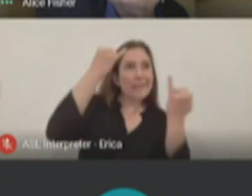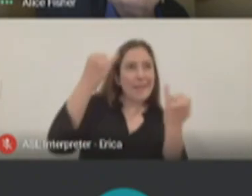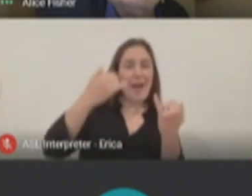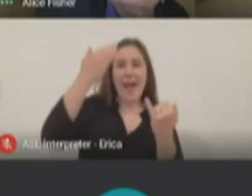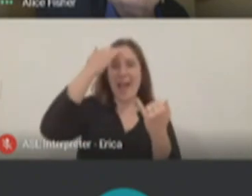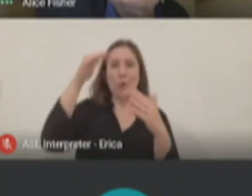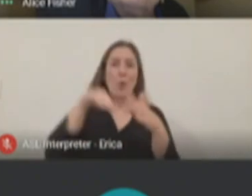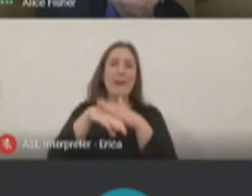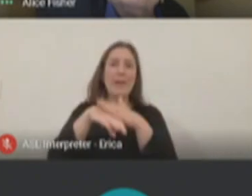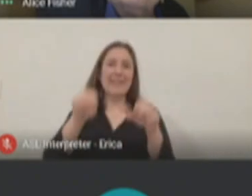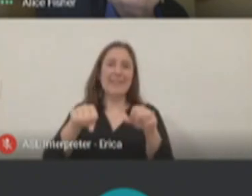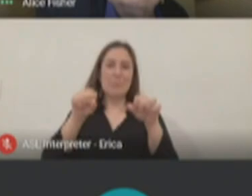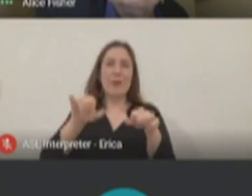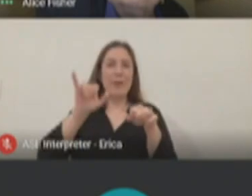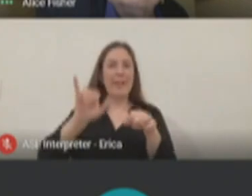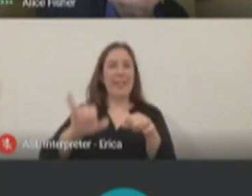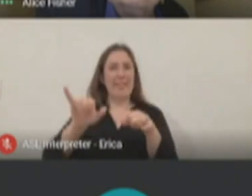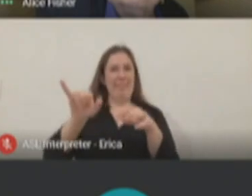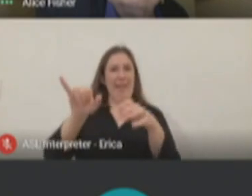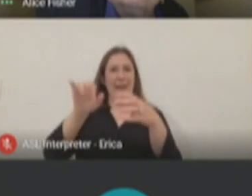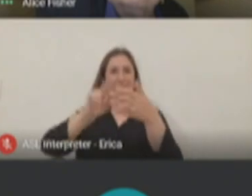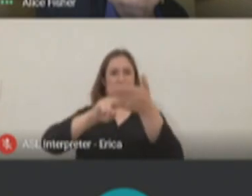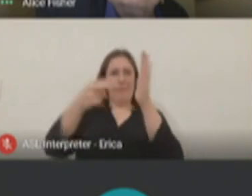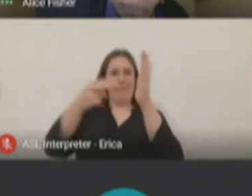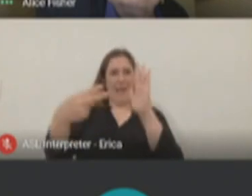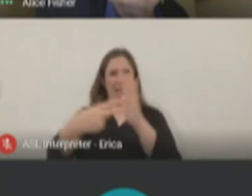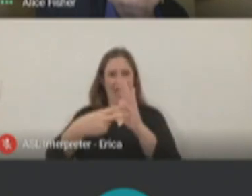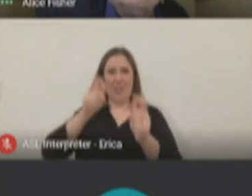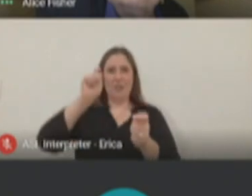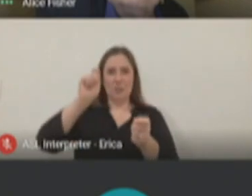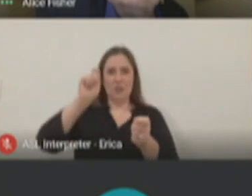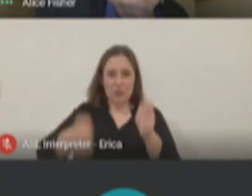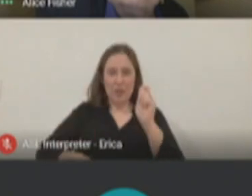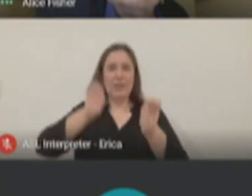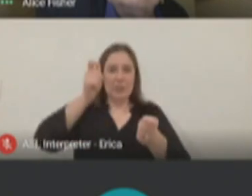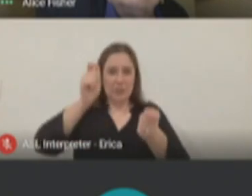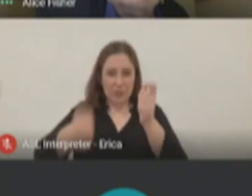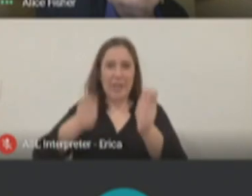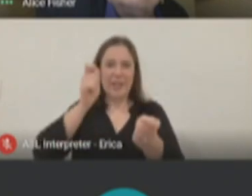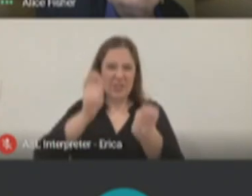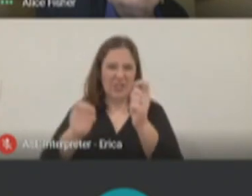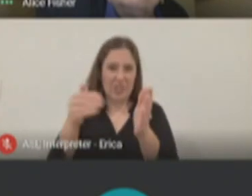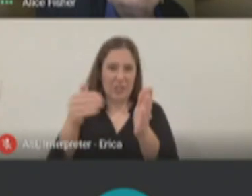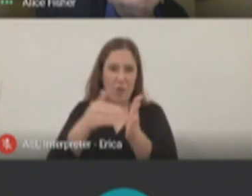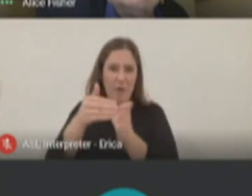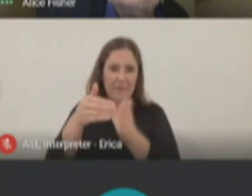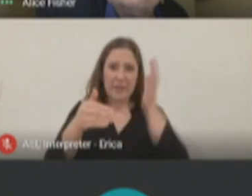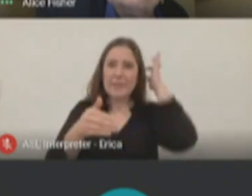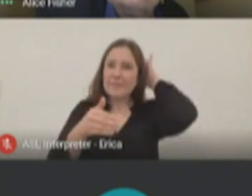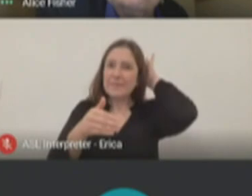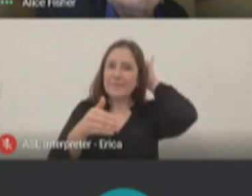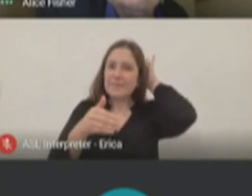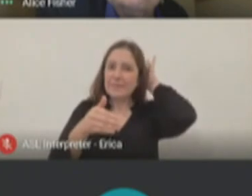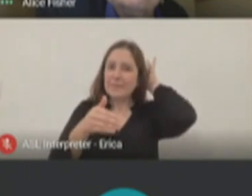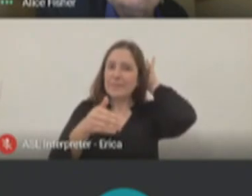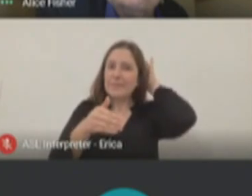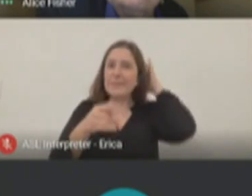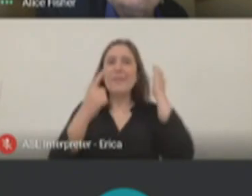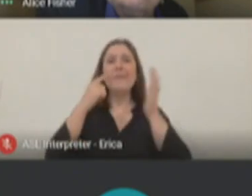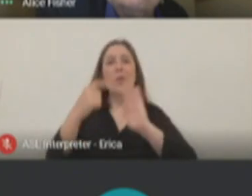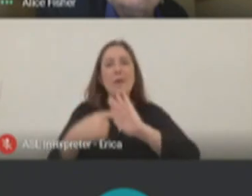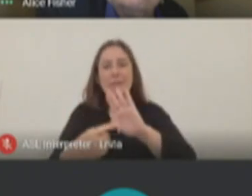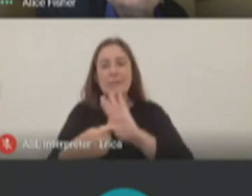the years. Like there's some things that were ADA related, like the ADA